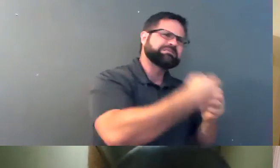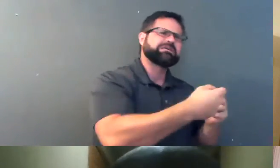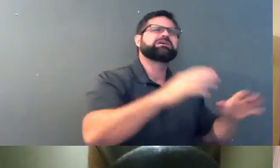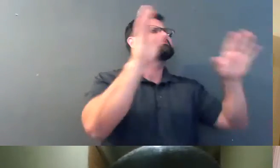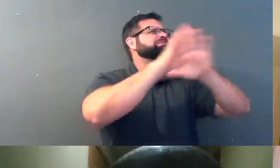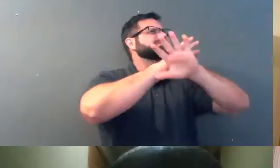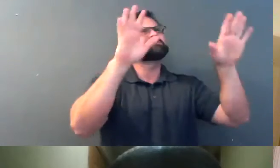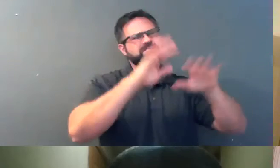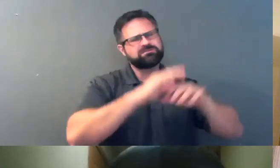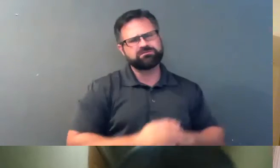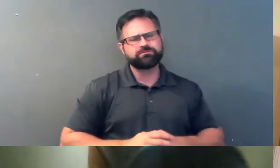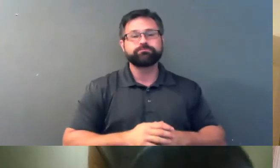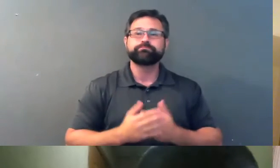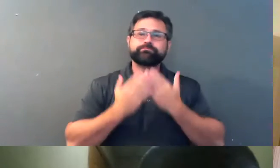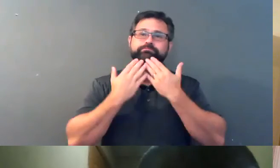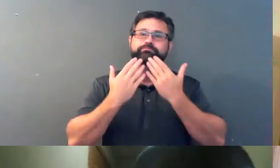Thank you.